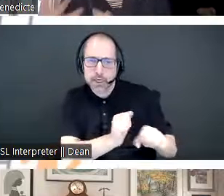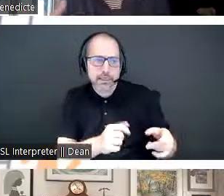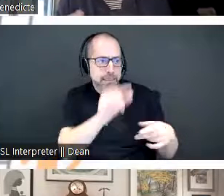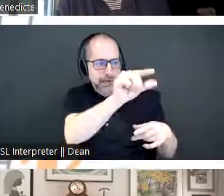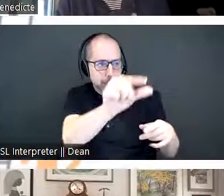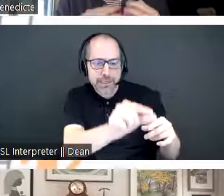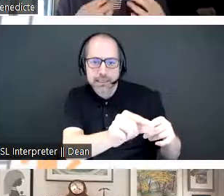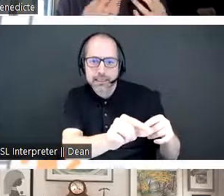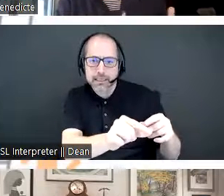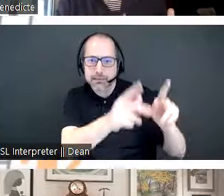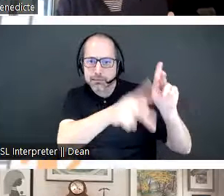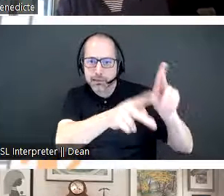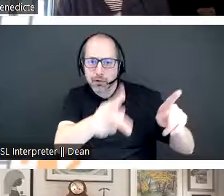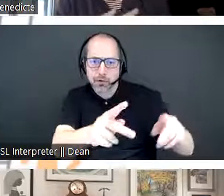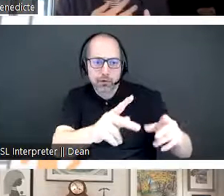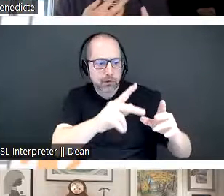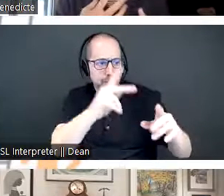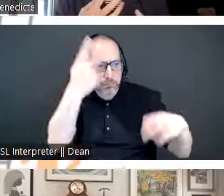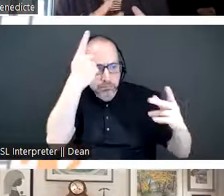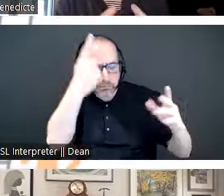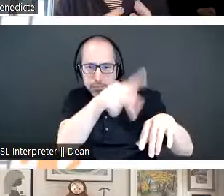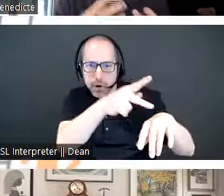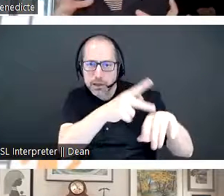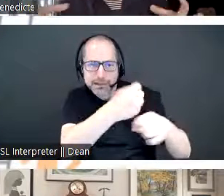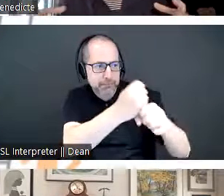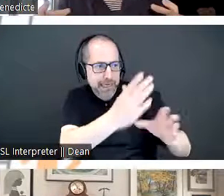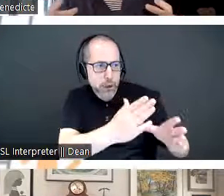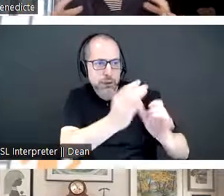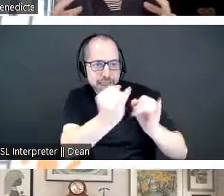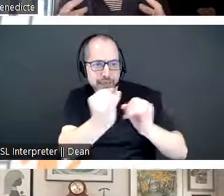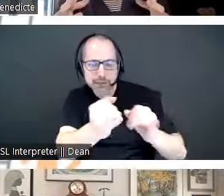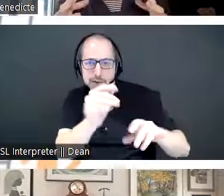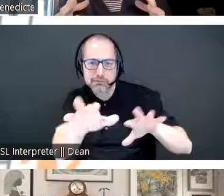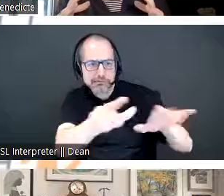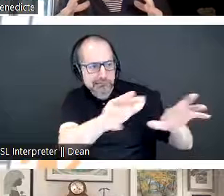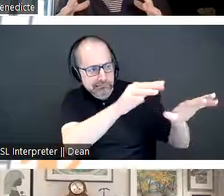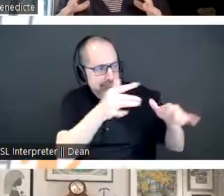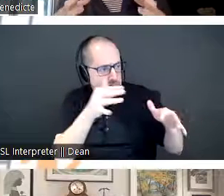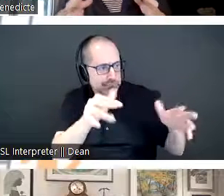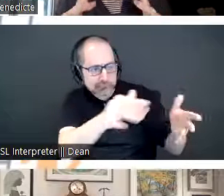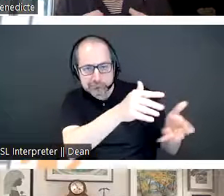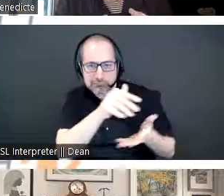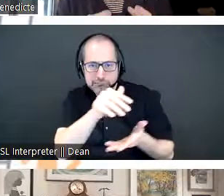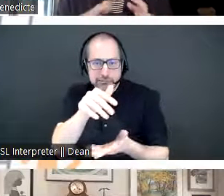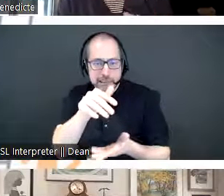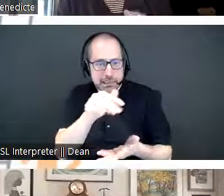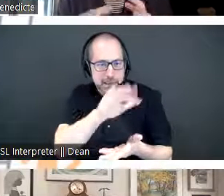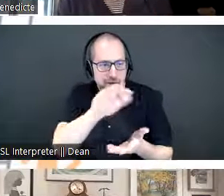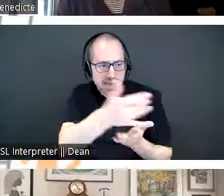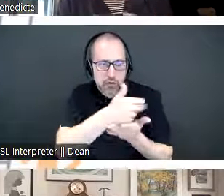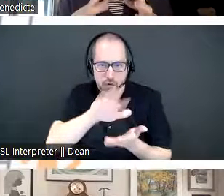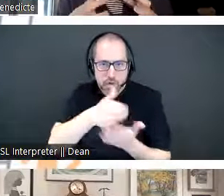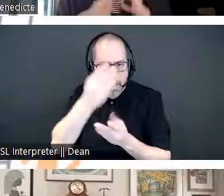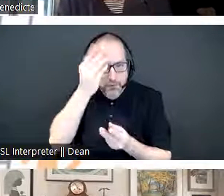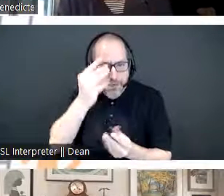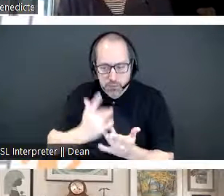from policymakers, from individuals, to hear about and kind of coalesce all this information about what's taking place